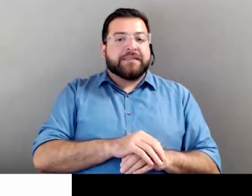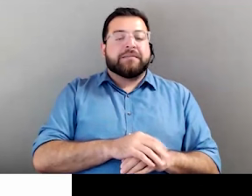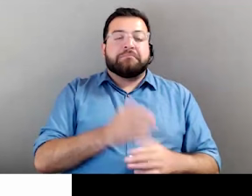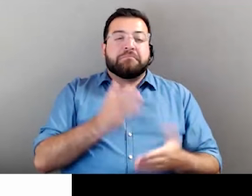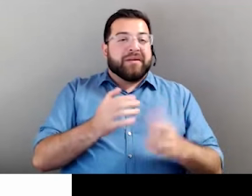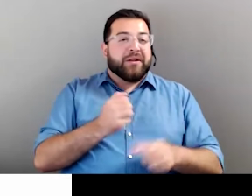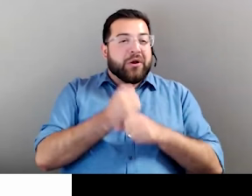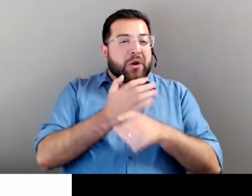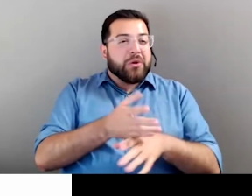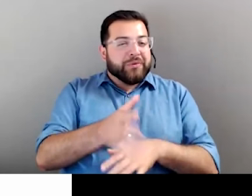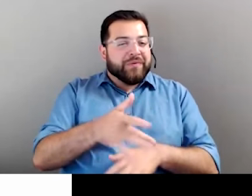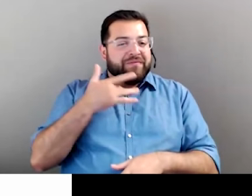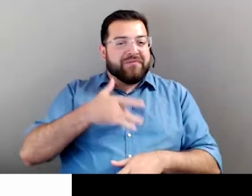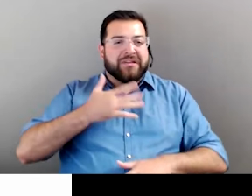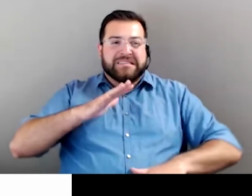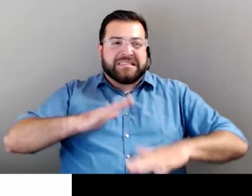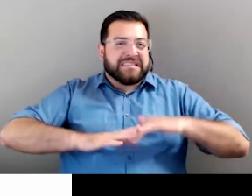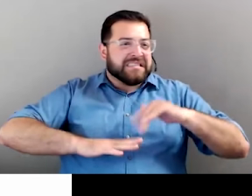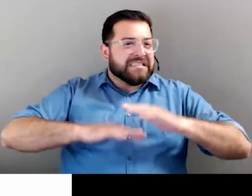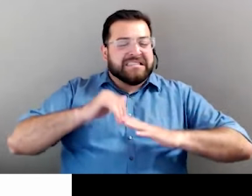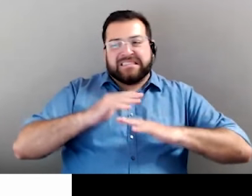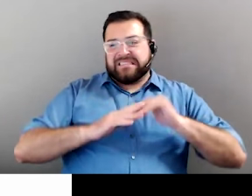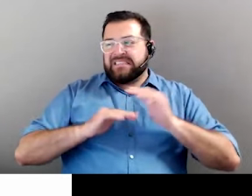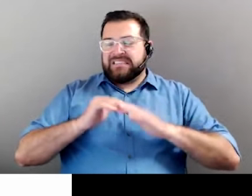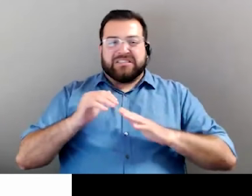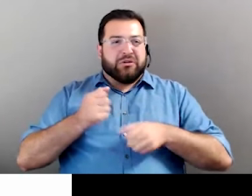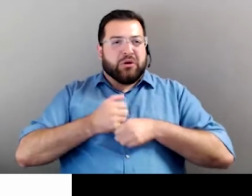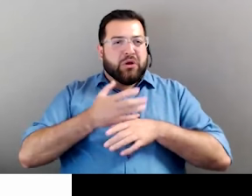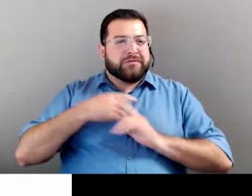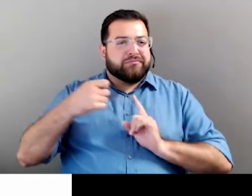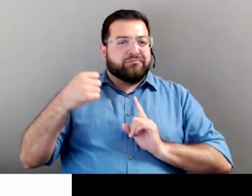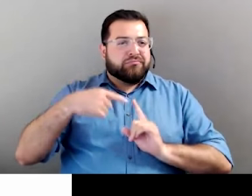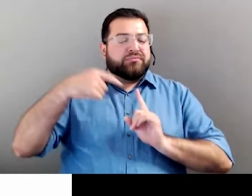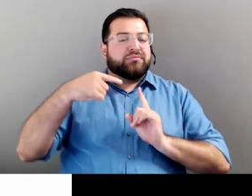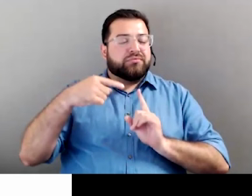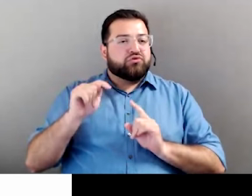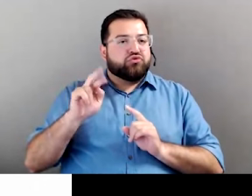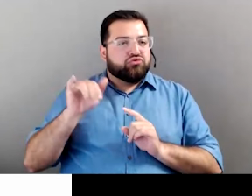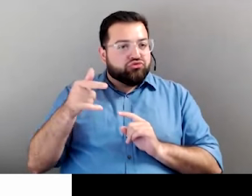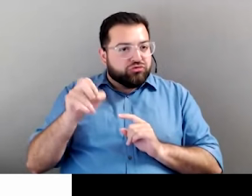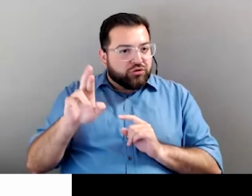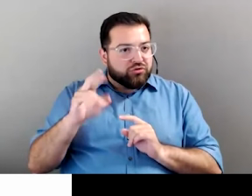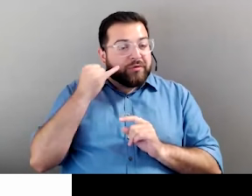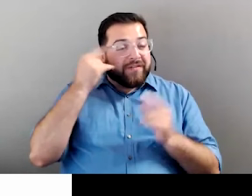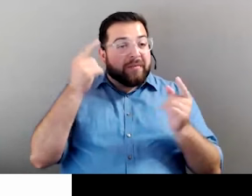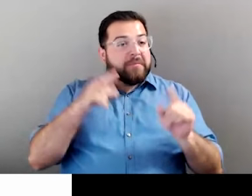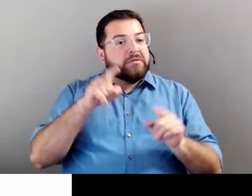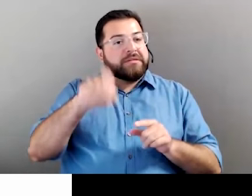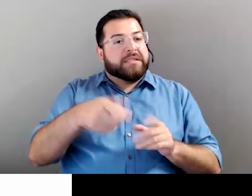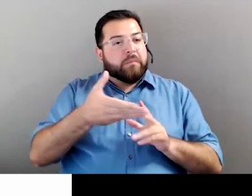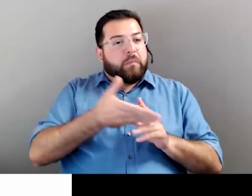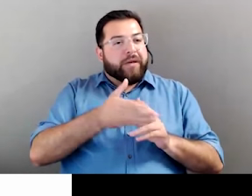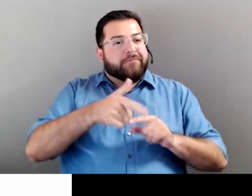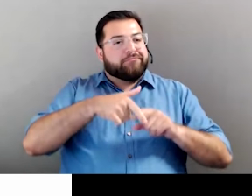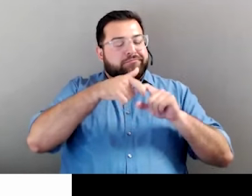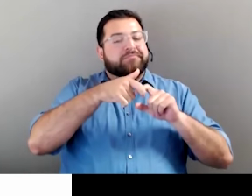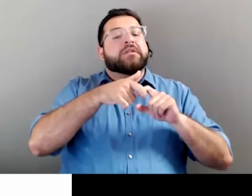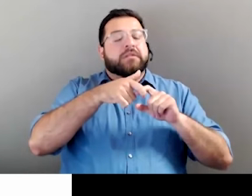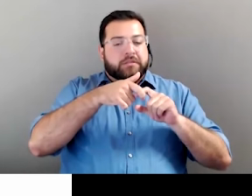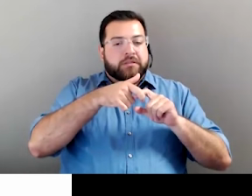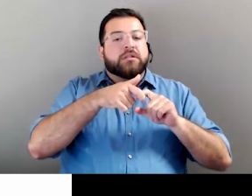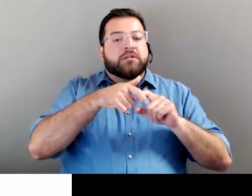feel uncomfortable or trigger you in some sort of way. So if you need a break, please step out. And this is being recorded. I think it's being recorded,